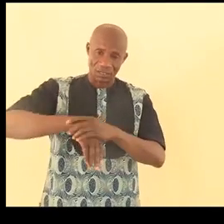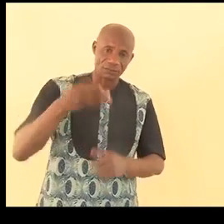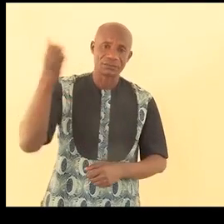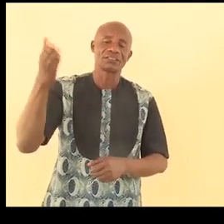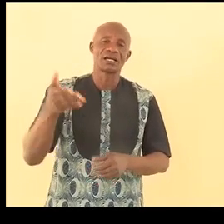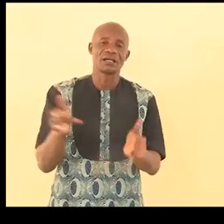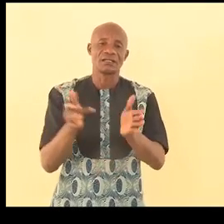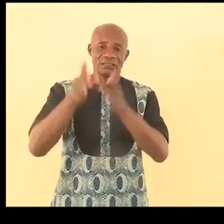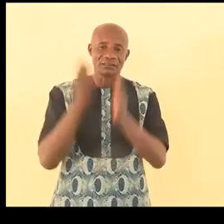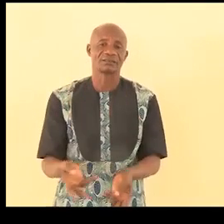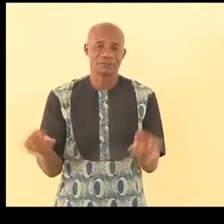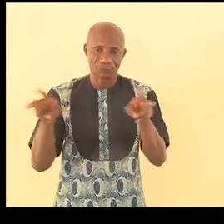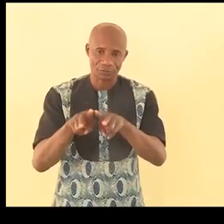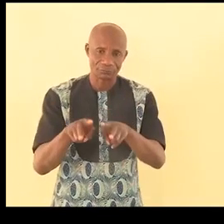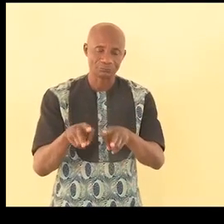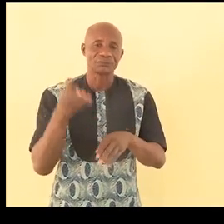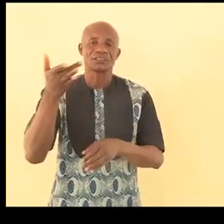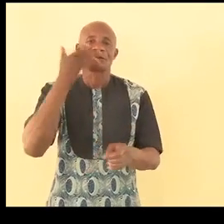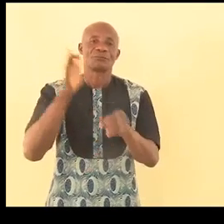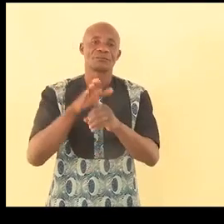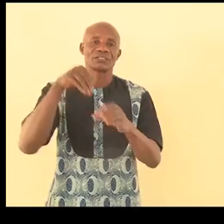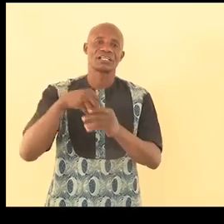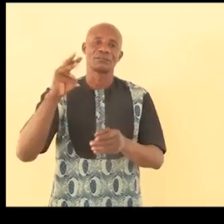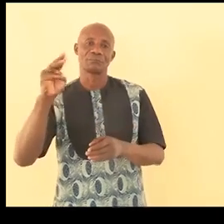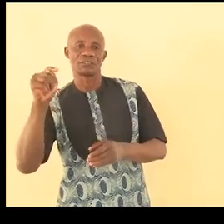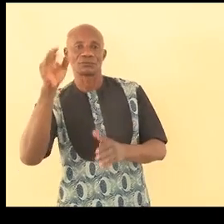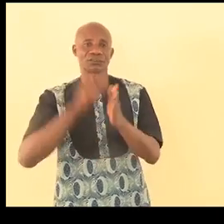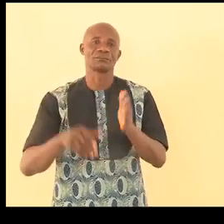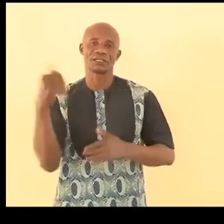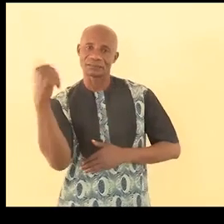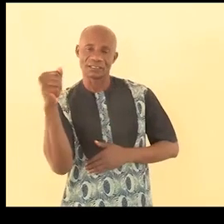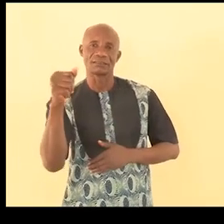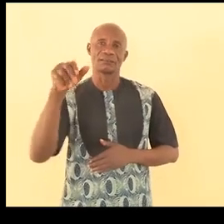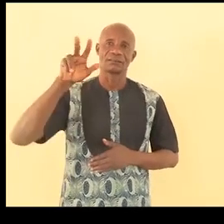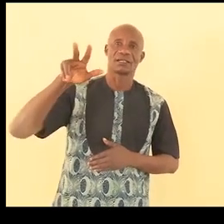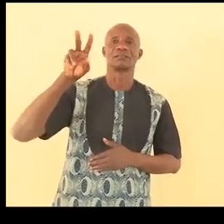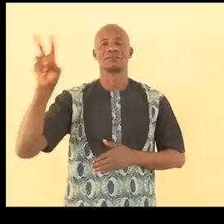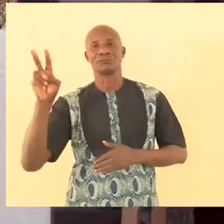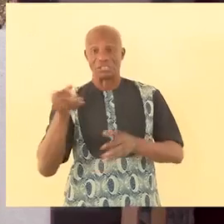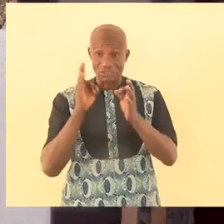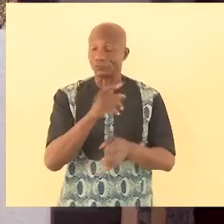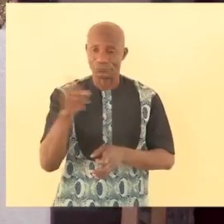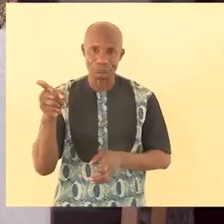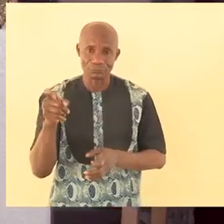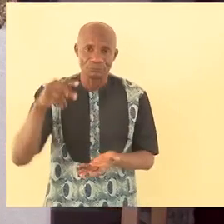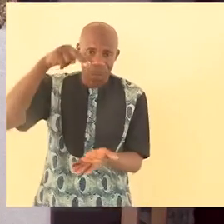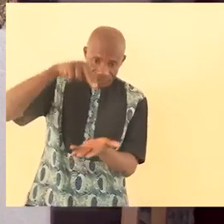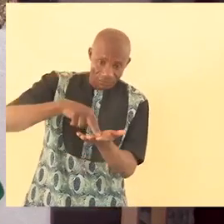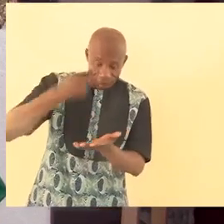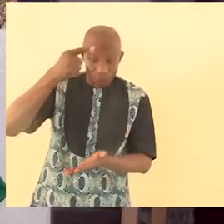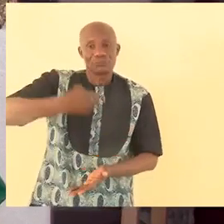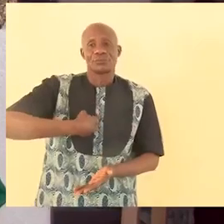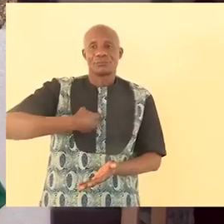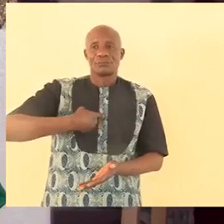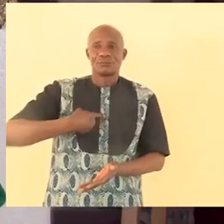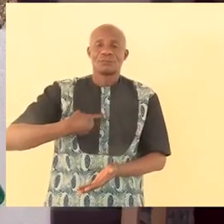These are the persecuted. And they are promised in Matthew chapter 10, verse 32, where the Lord says, "If you